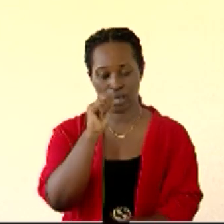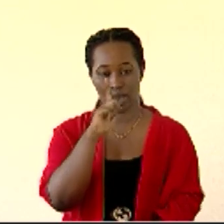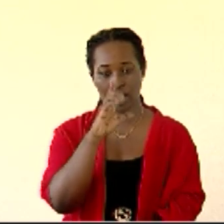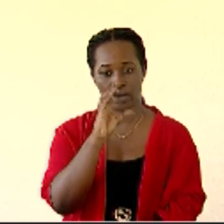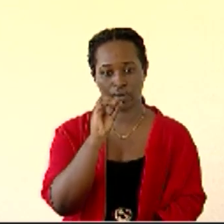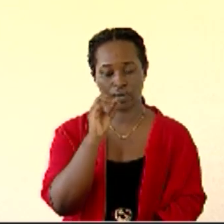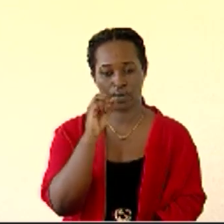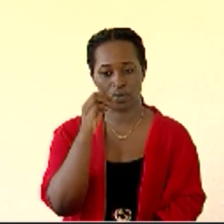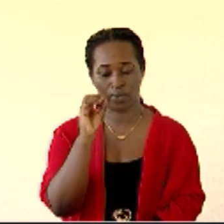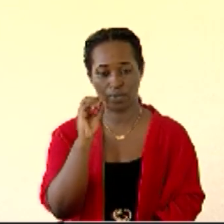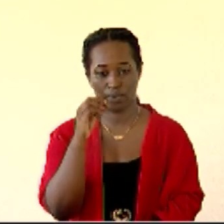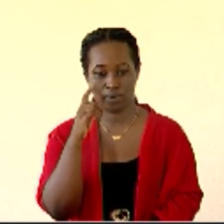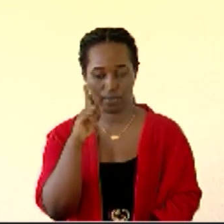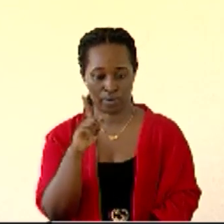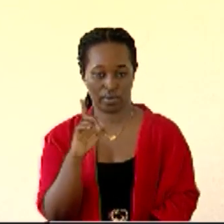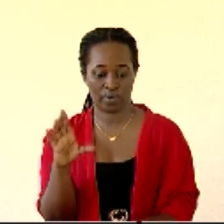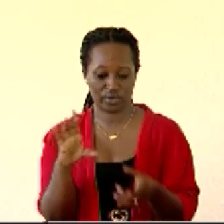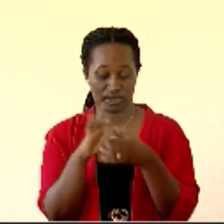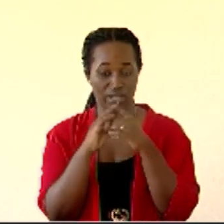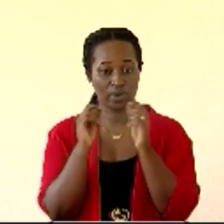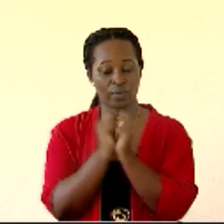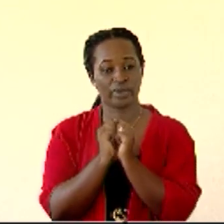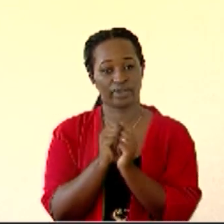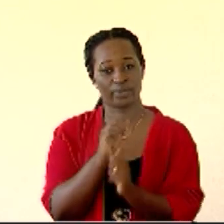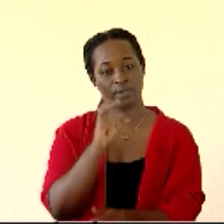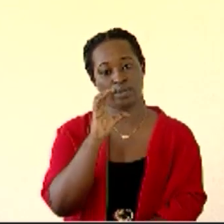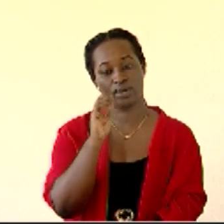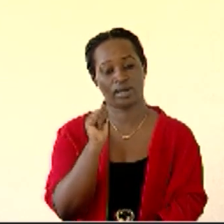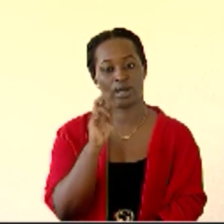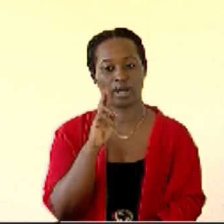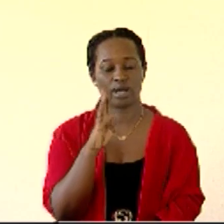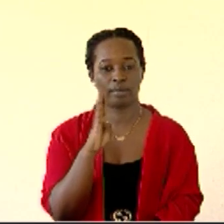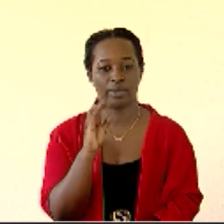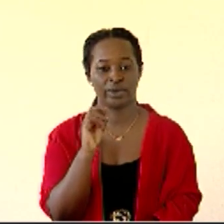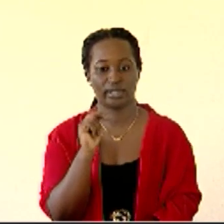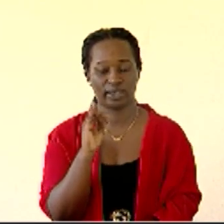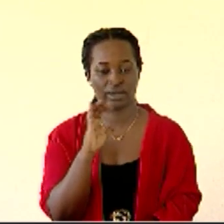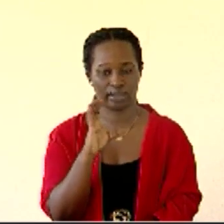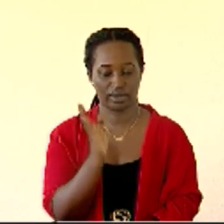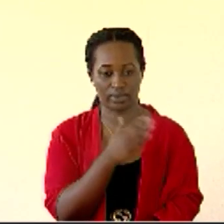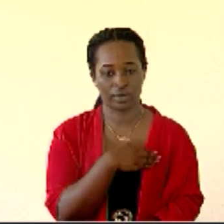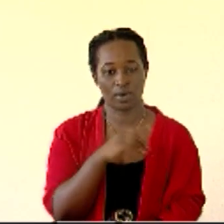carbonyl compound to form D once again. So